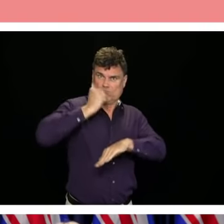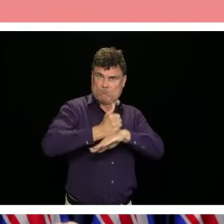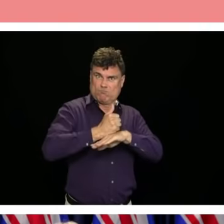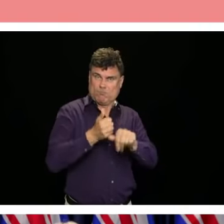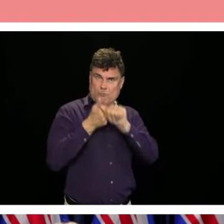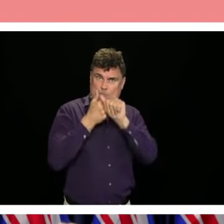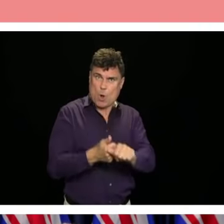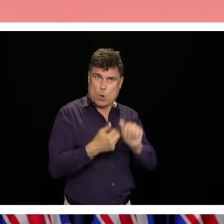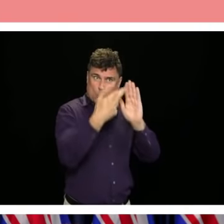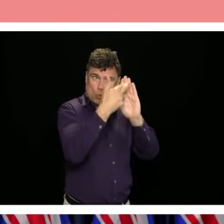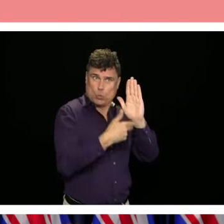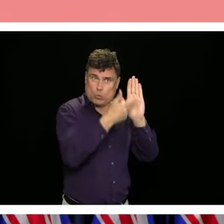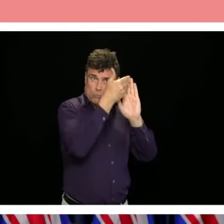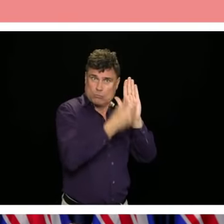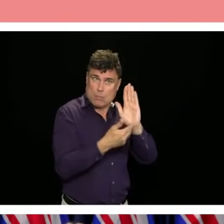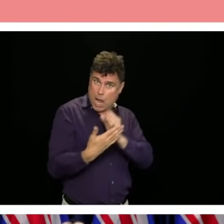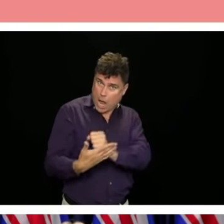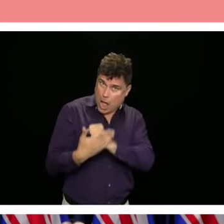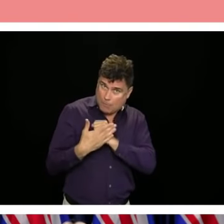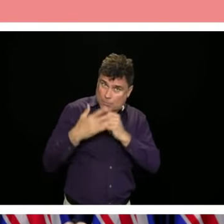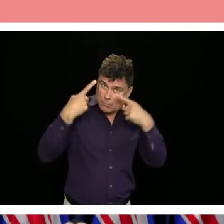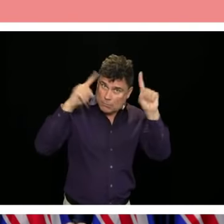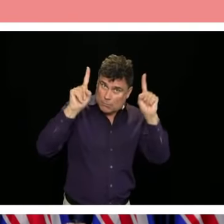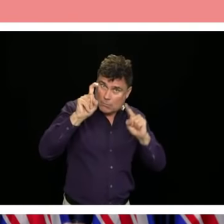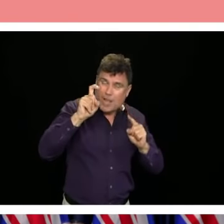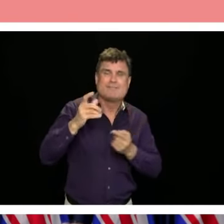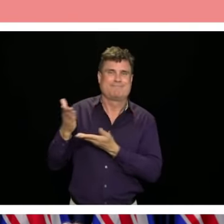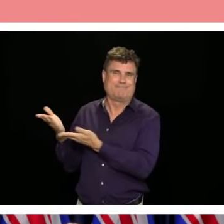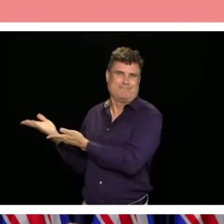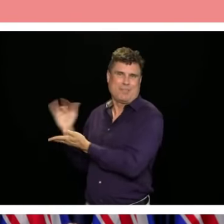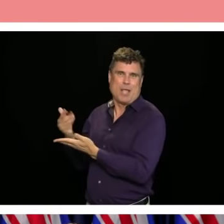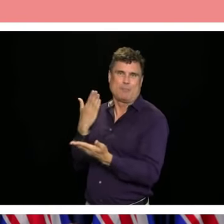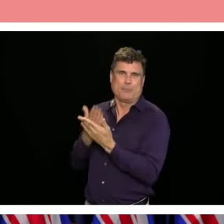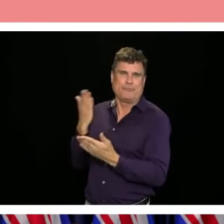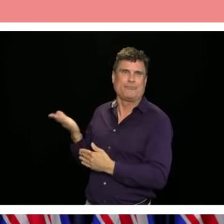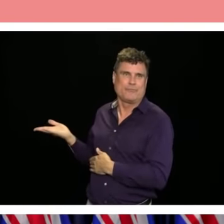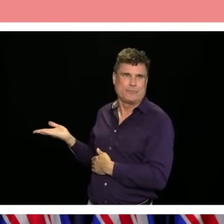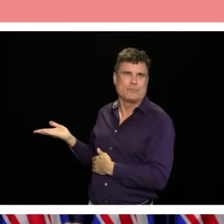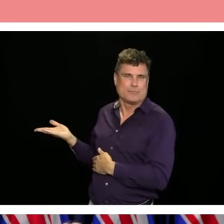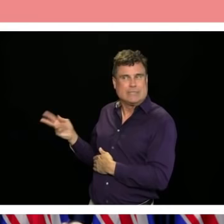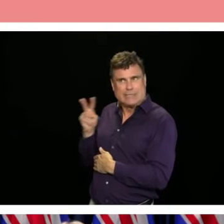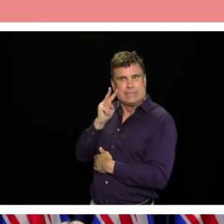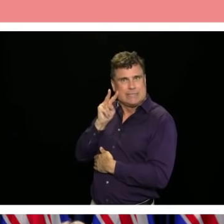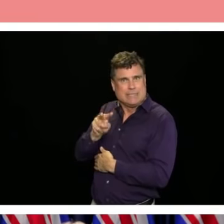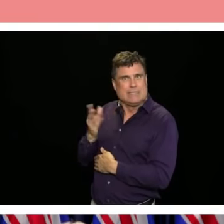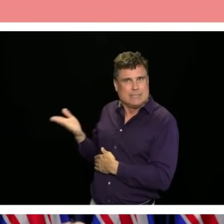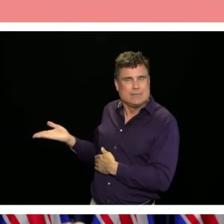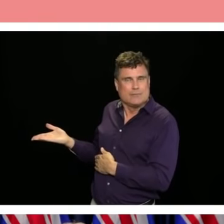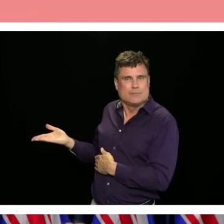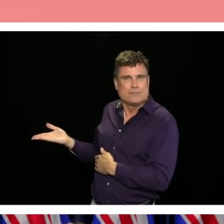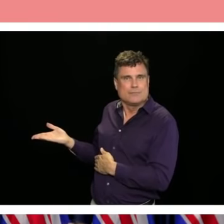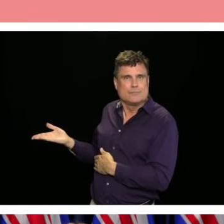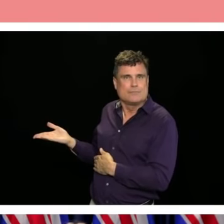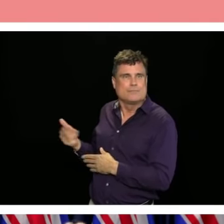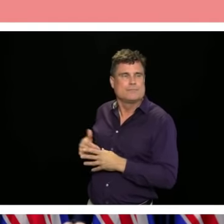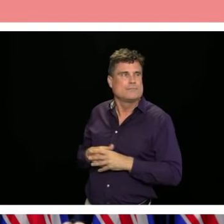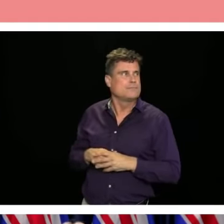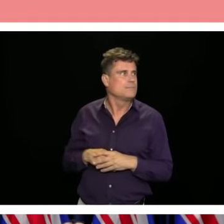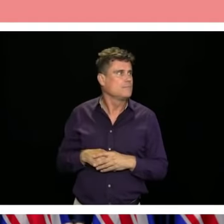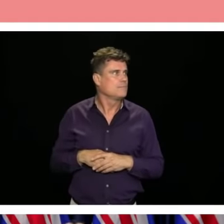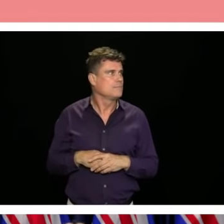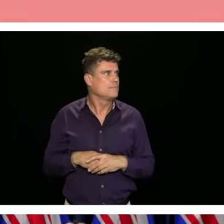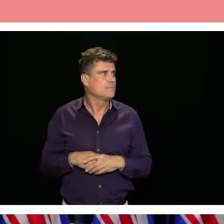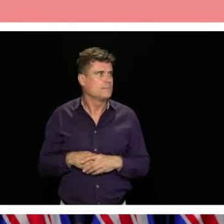gets fed into our dynamic compartmental modeling that we've talked about before, and this is the updated model